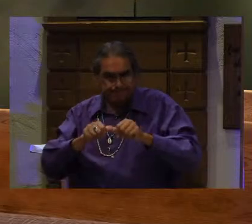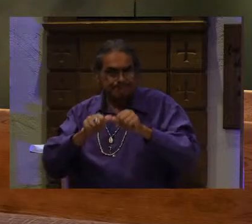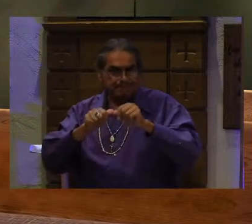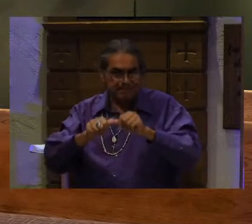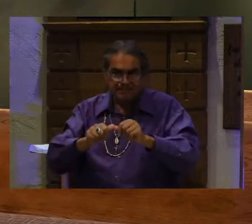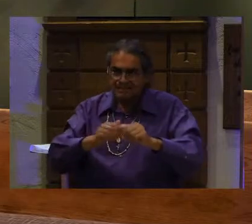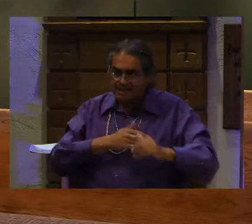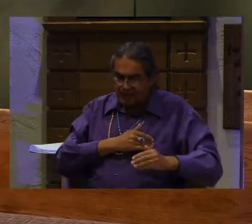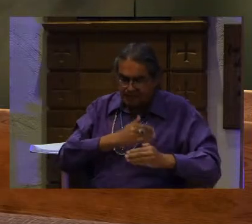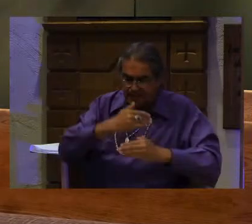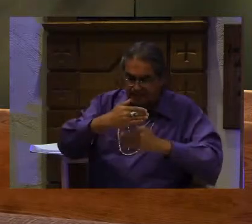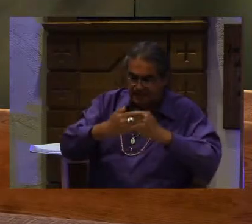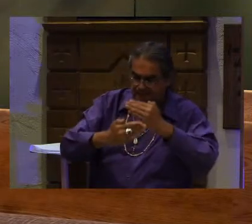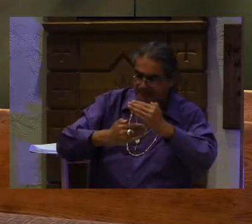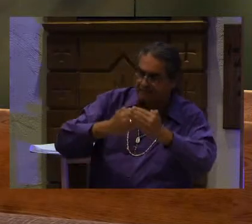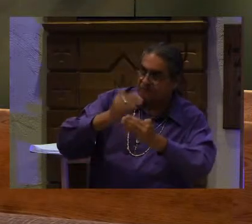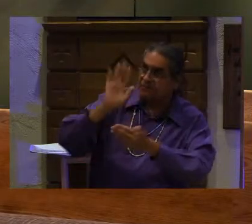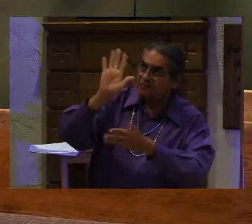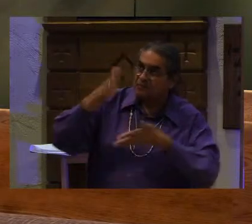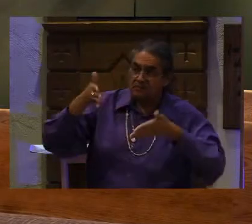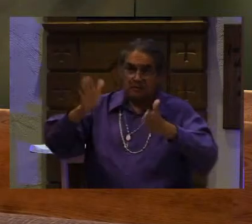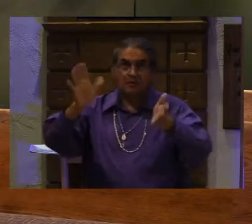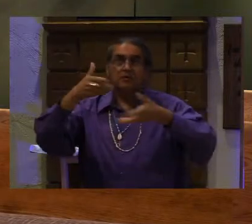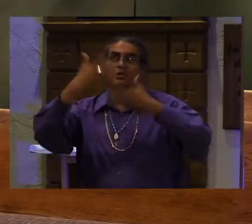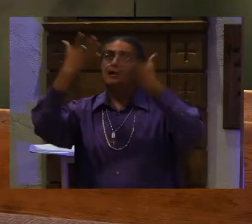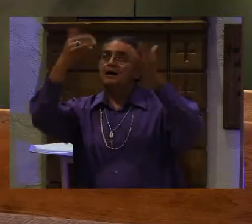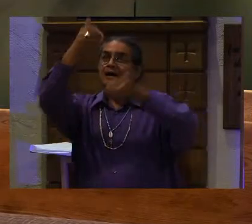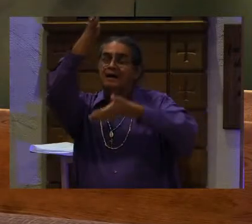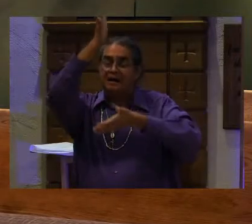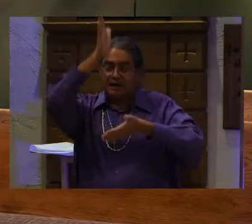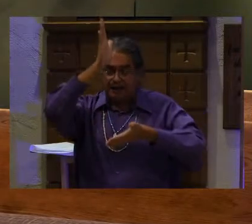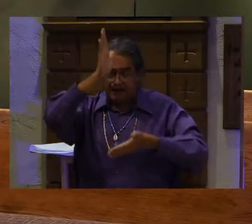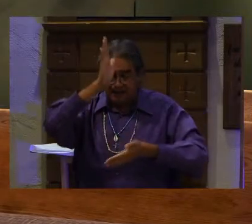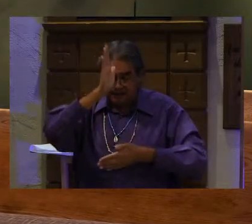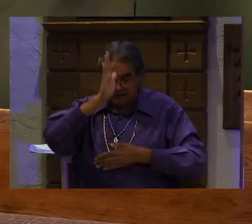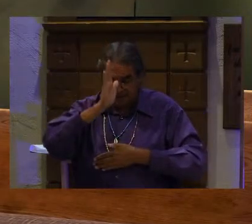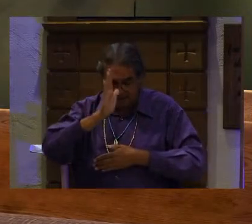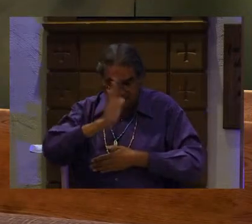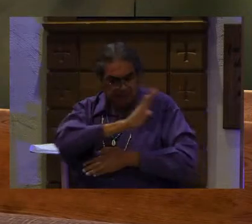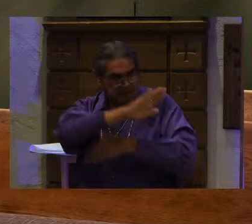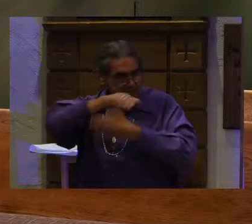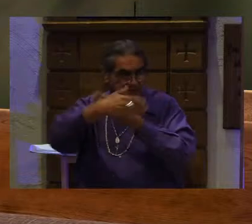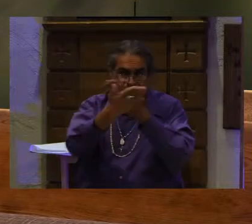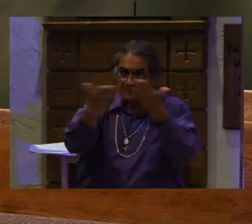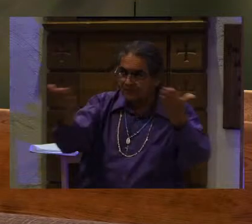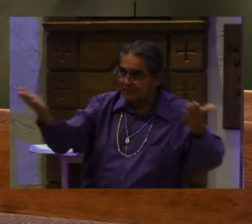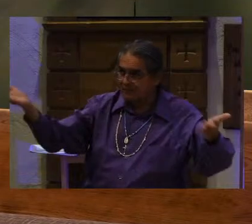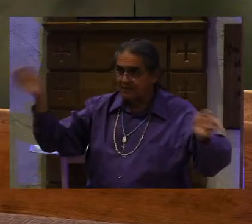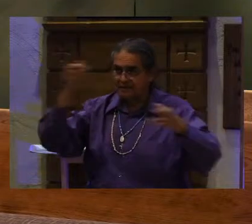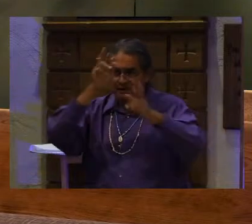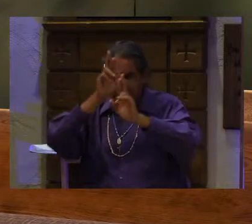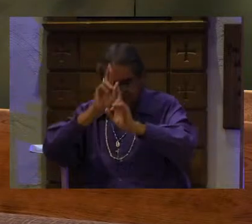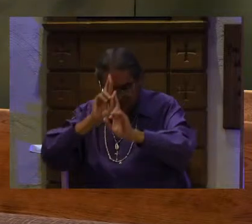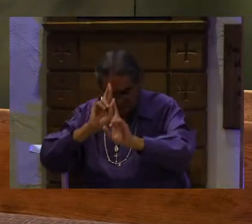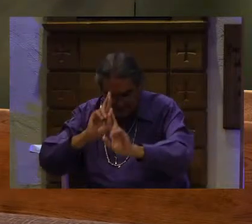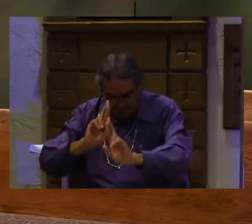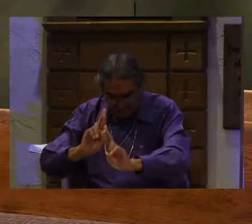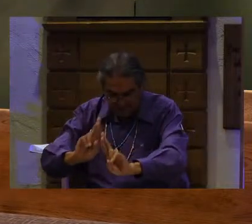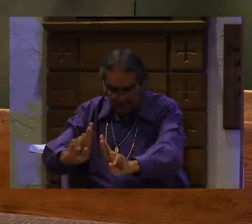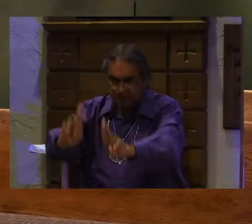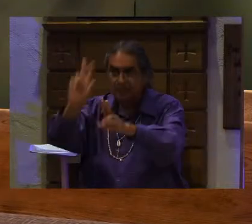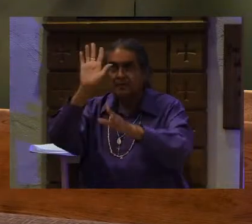Steadfast and kind are your ways, O God, and all who revere